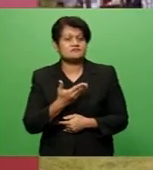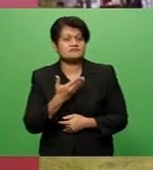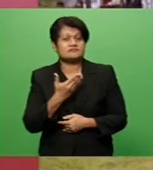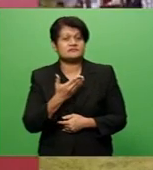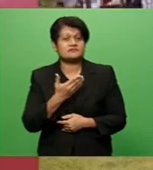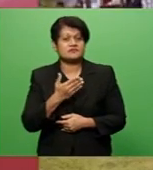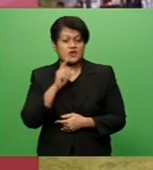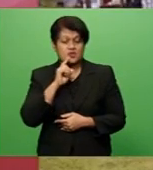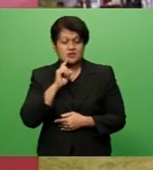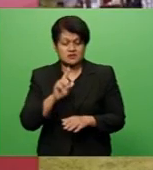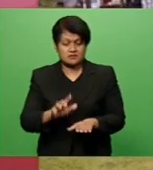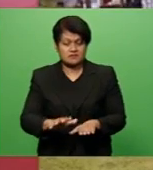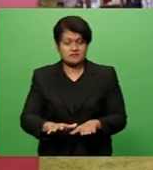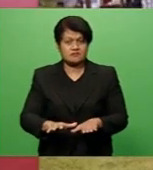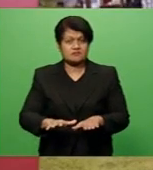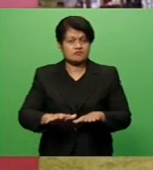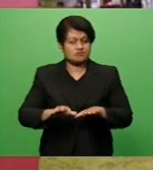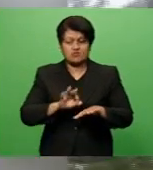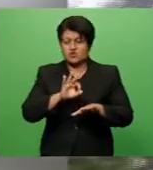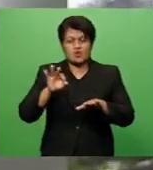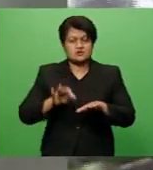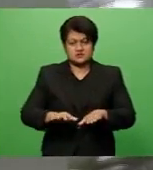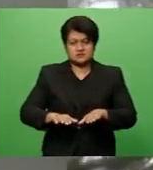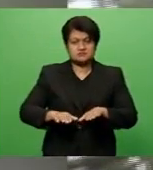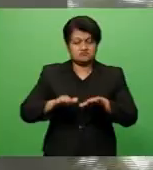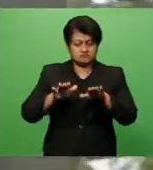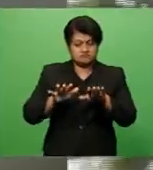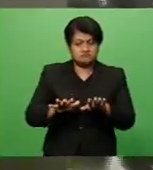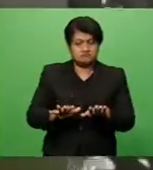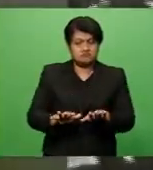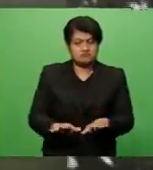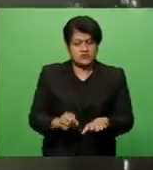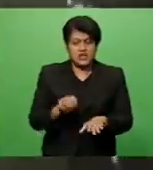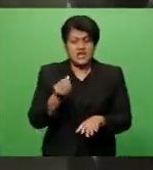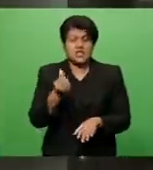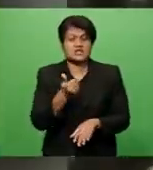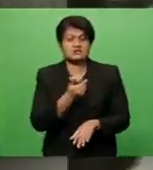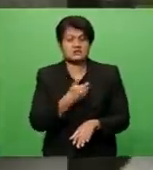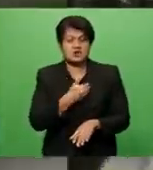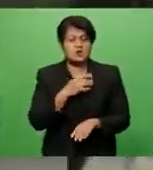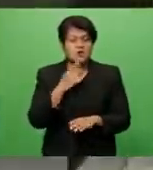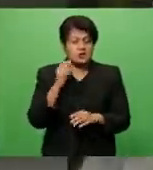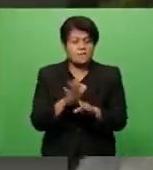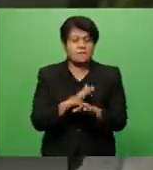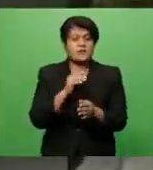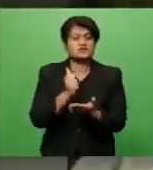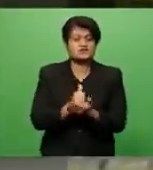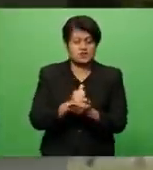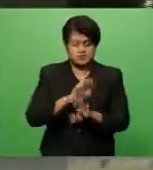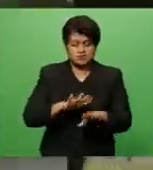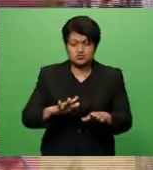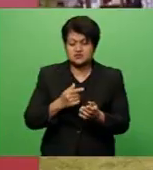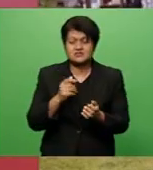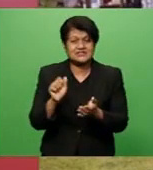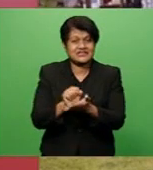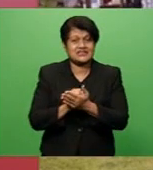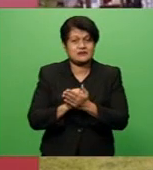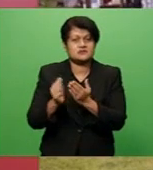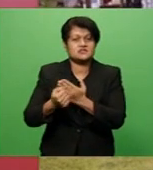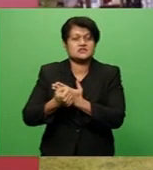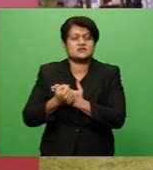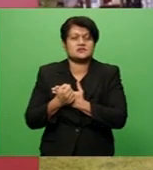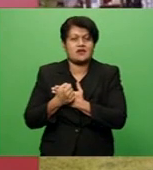The waters did not recede until early this morning. We just made sure children were kept away from the waters because there was a lot of debris earlier